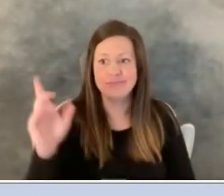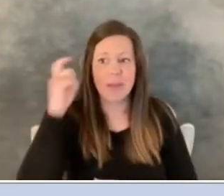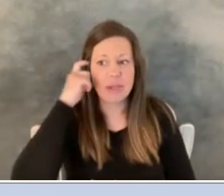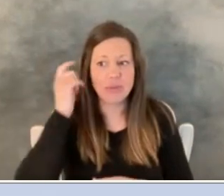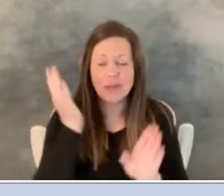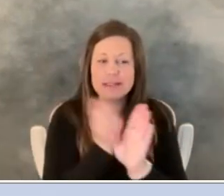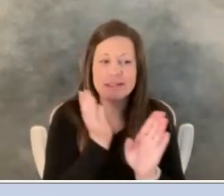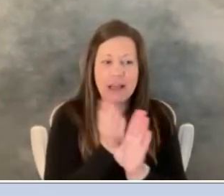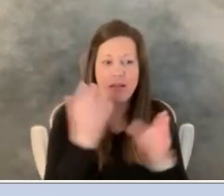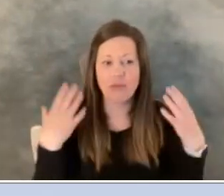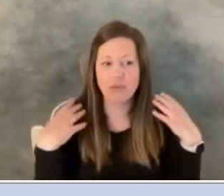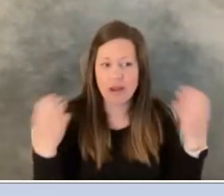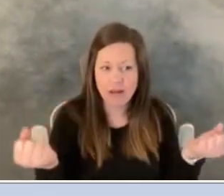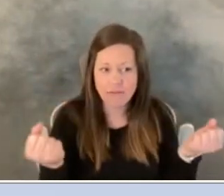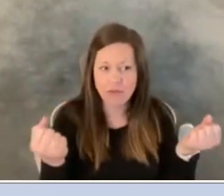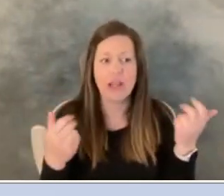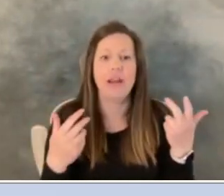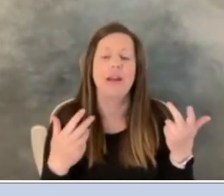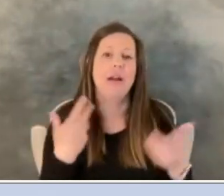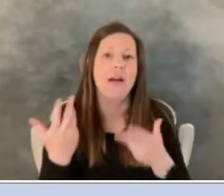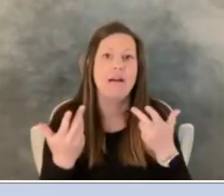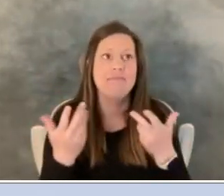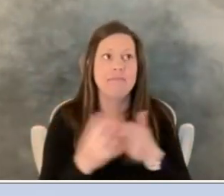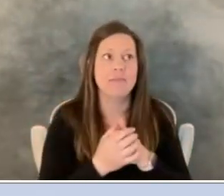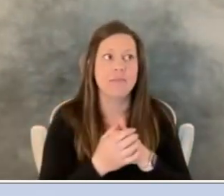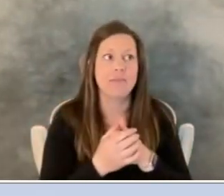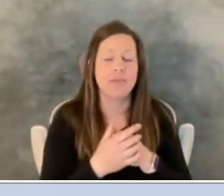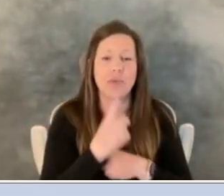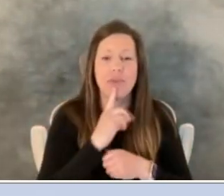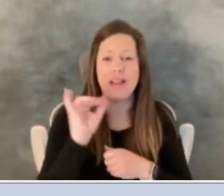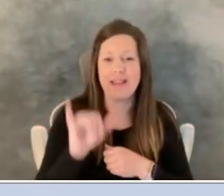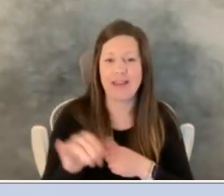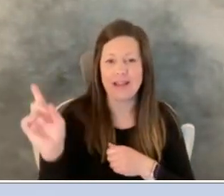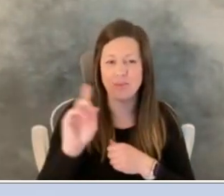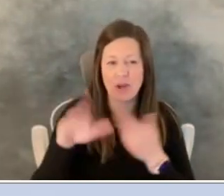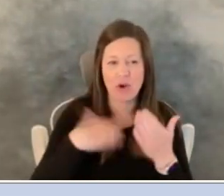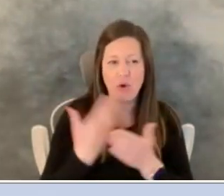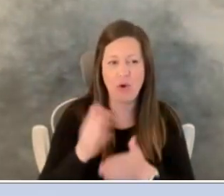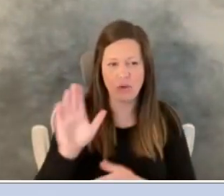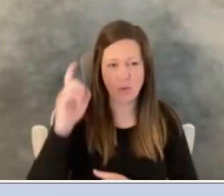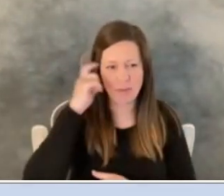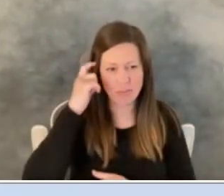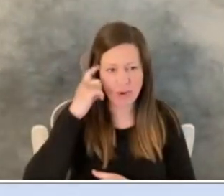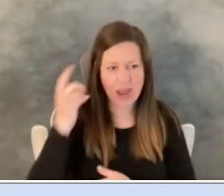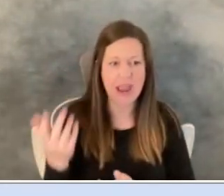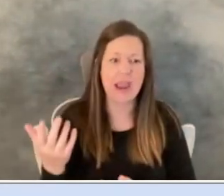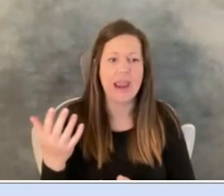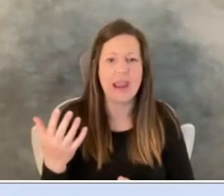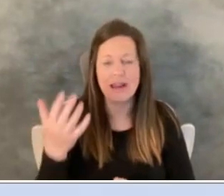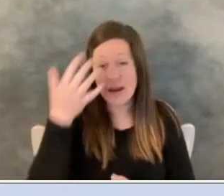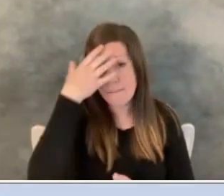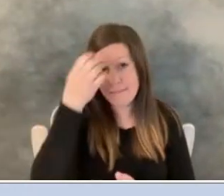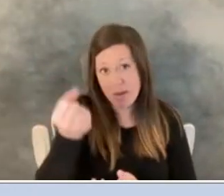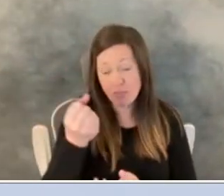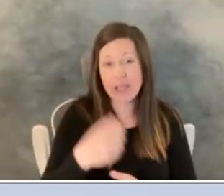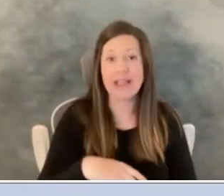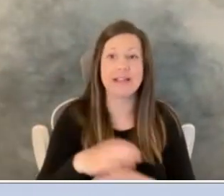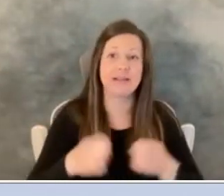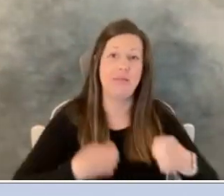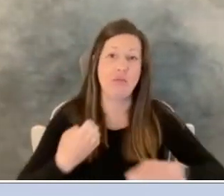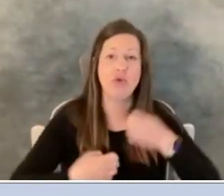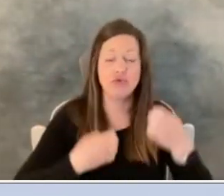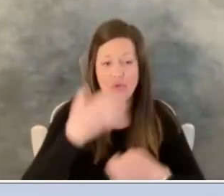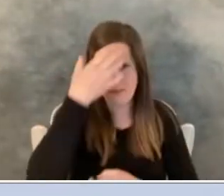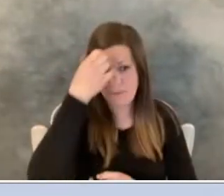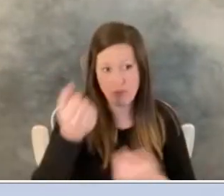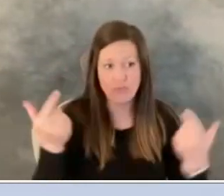psychological recovery. Because this is where all the memories are being consolidated, especially your emotional memory happens in REM sleep. This is